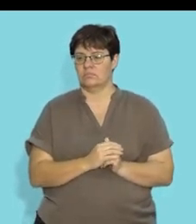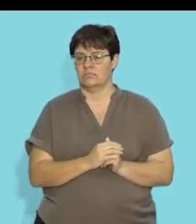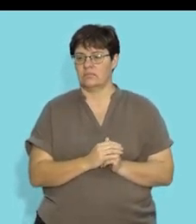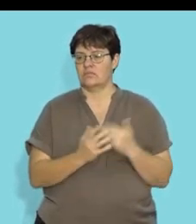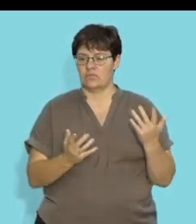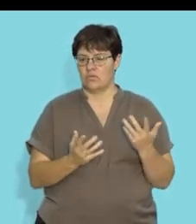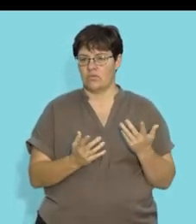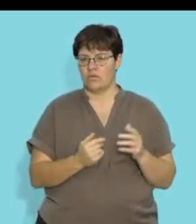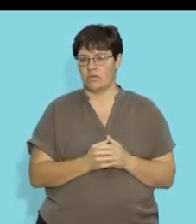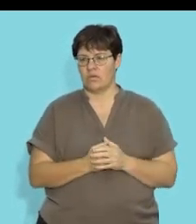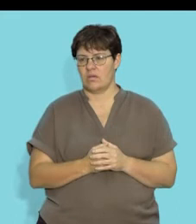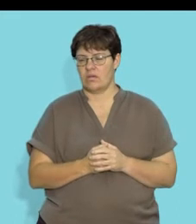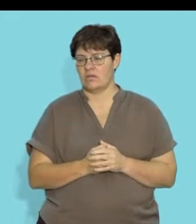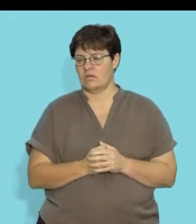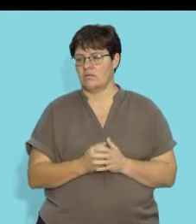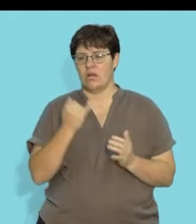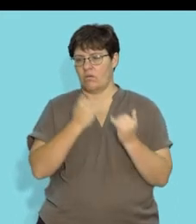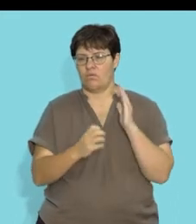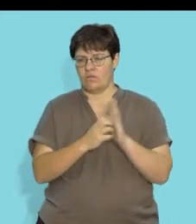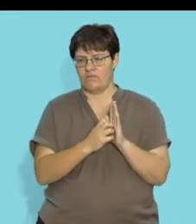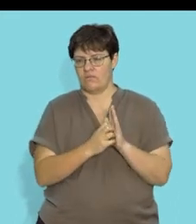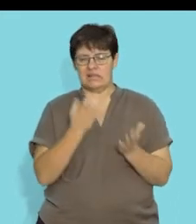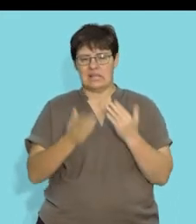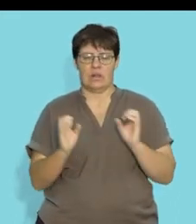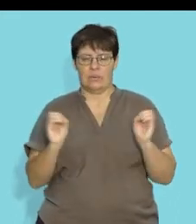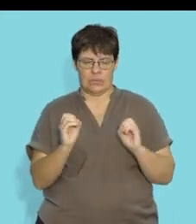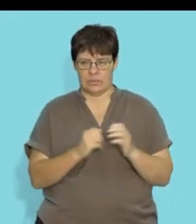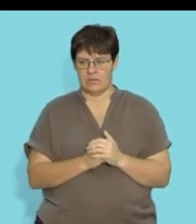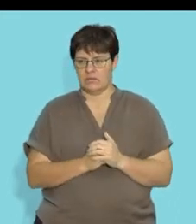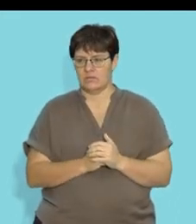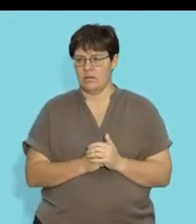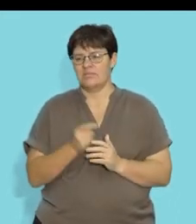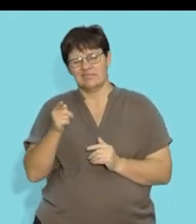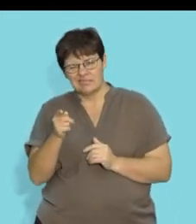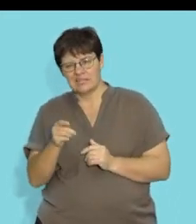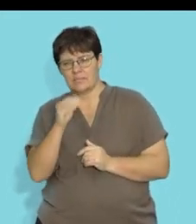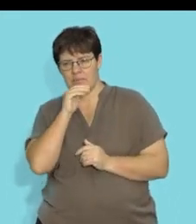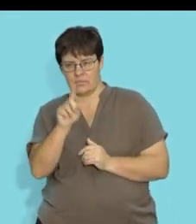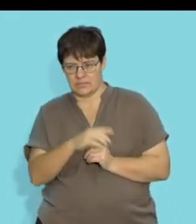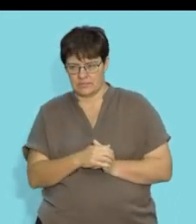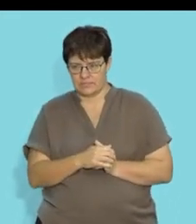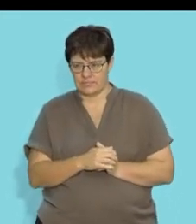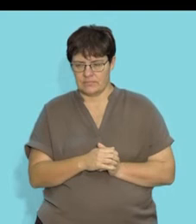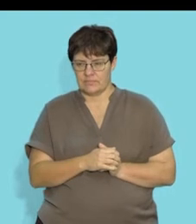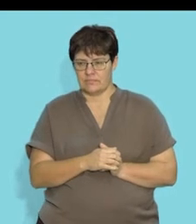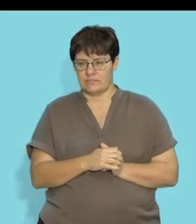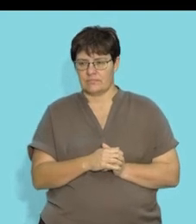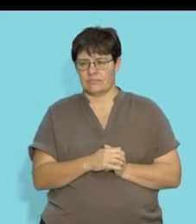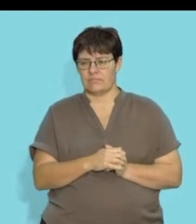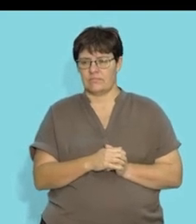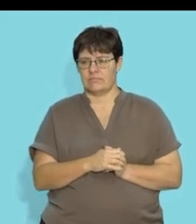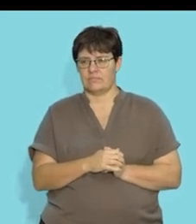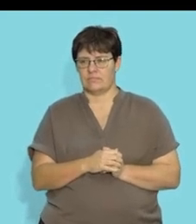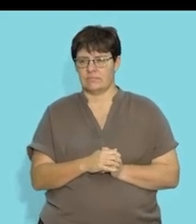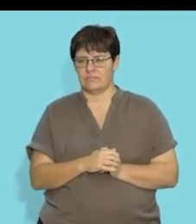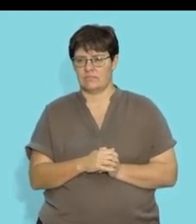bit down there. So although my graphs might not be drawn to scale, but that's really what I mean.